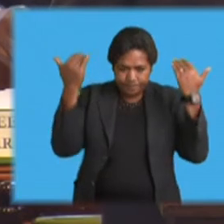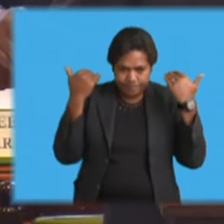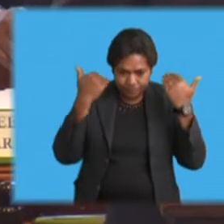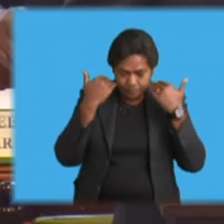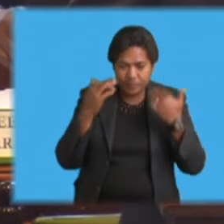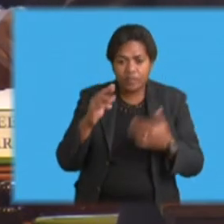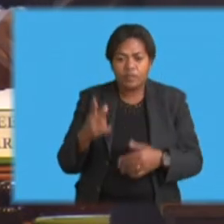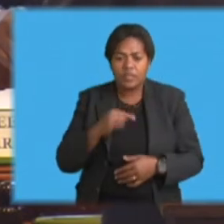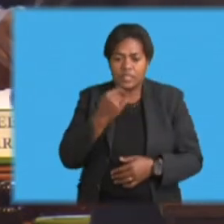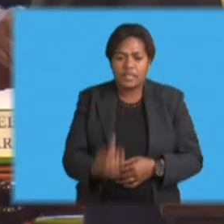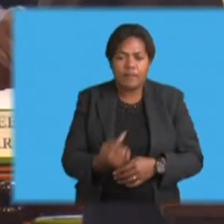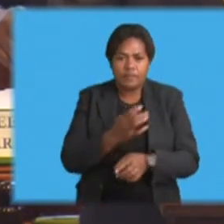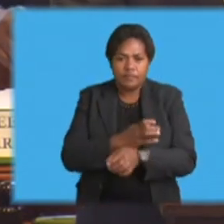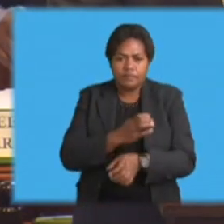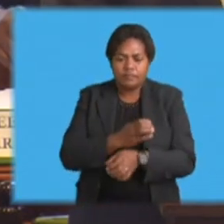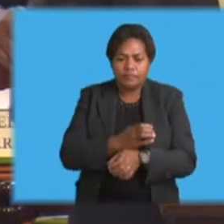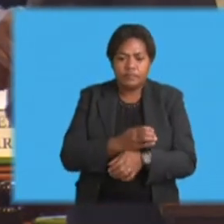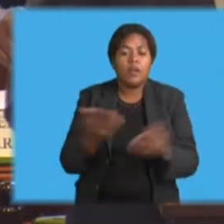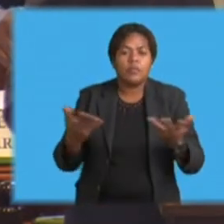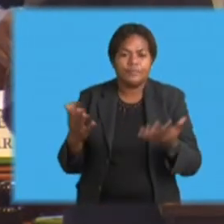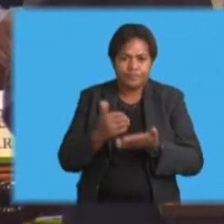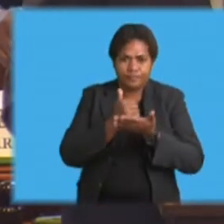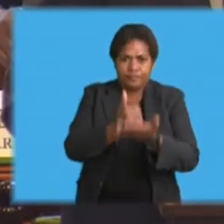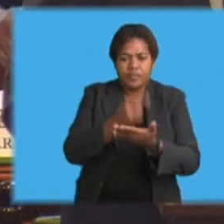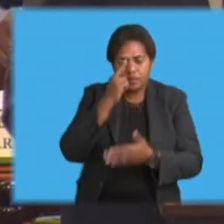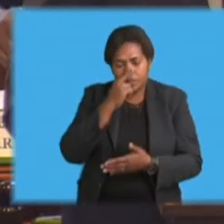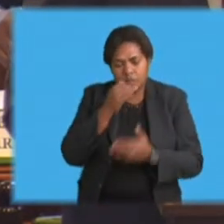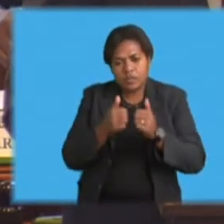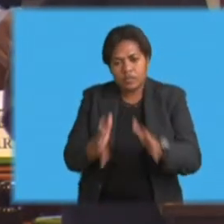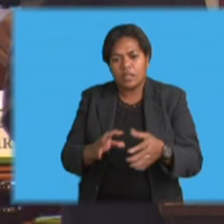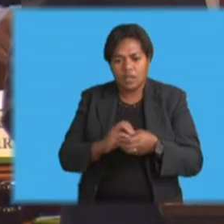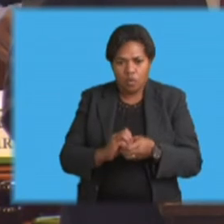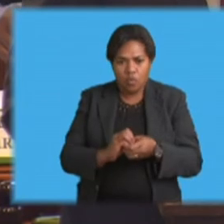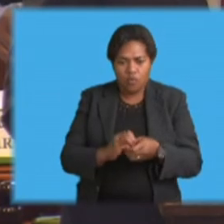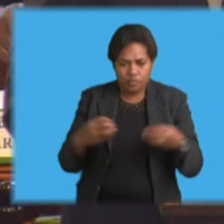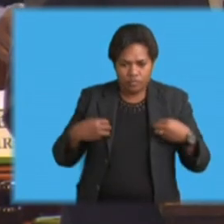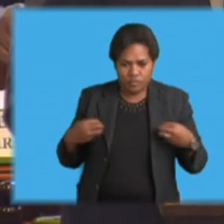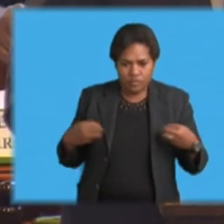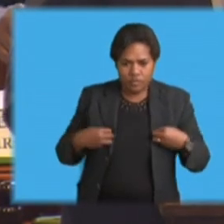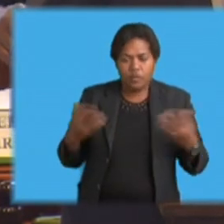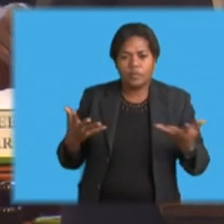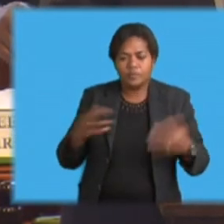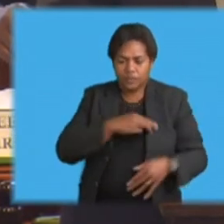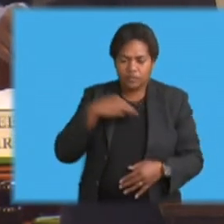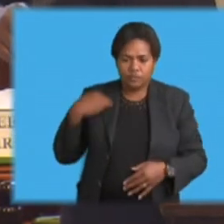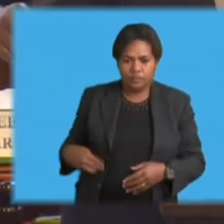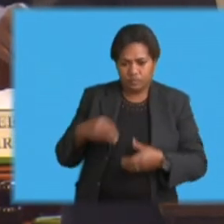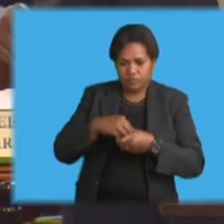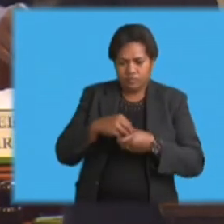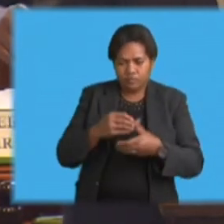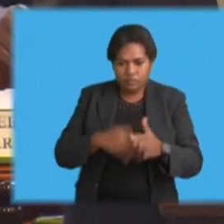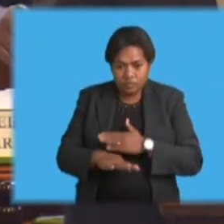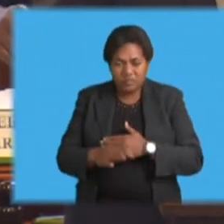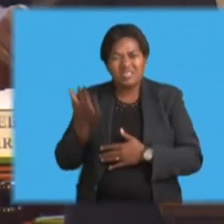of self-employment where we assist people to start their own business was something that the ministry was involved in, but over the past few years there's